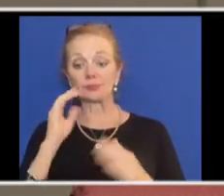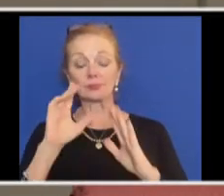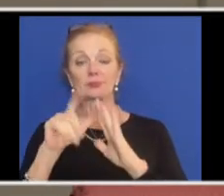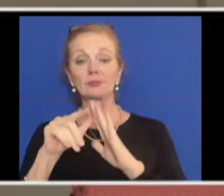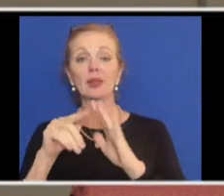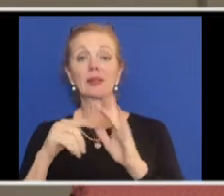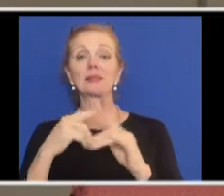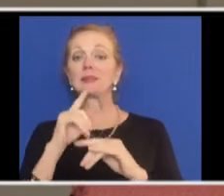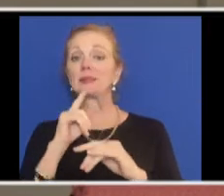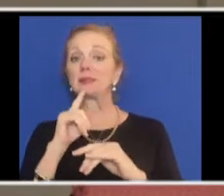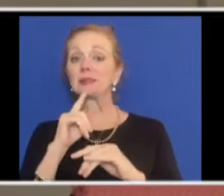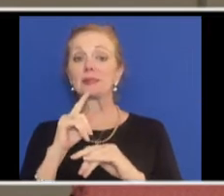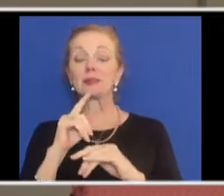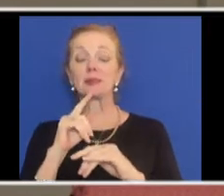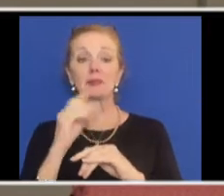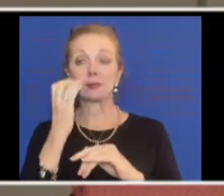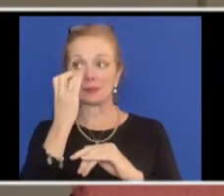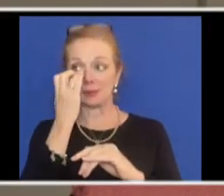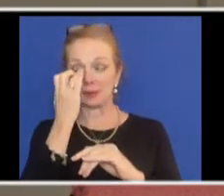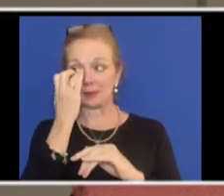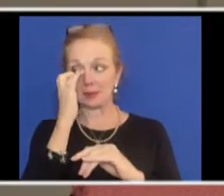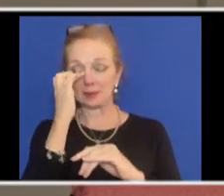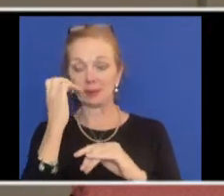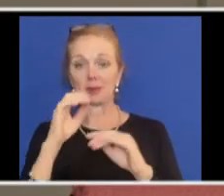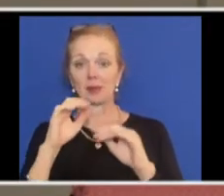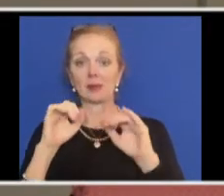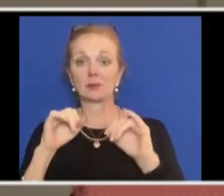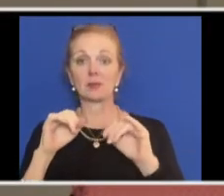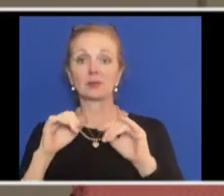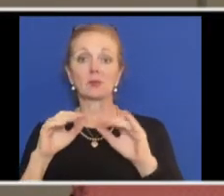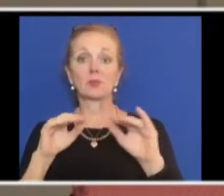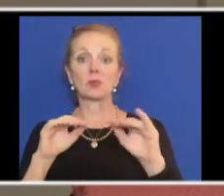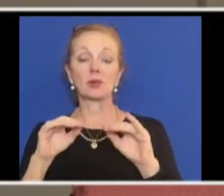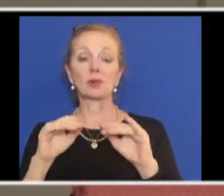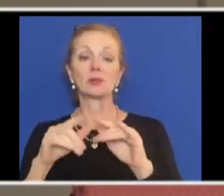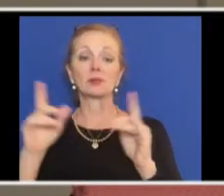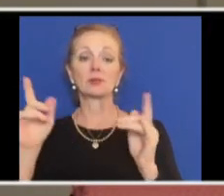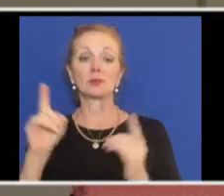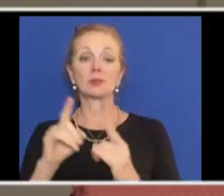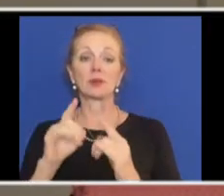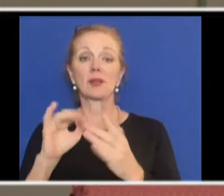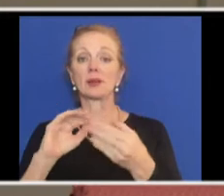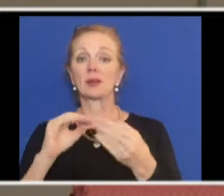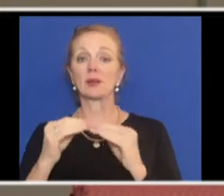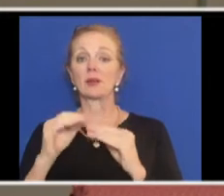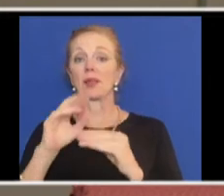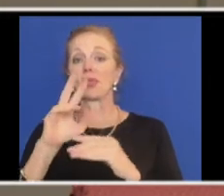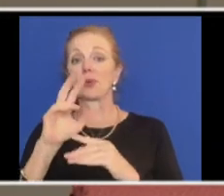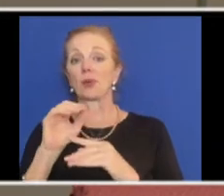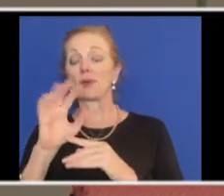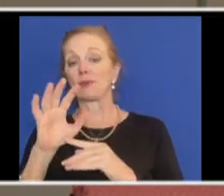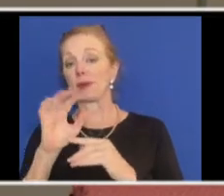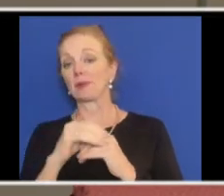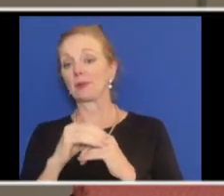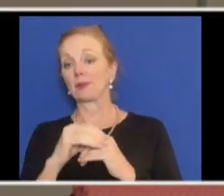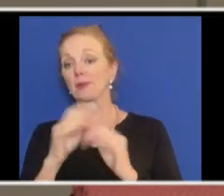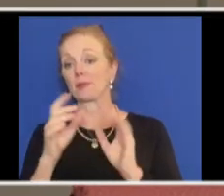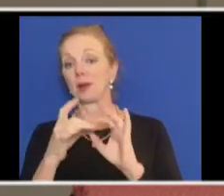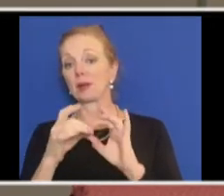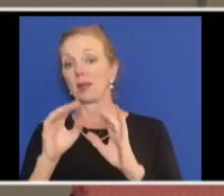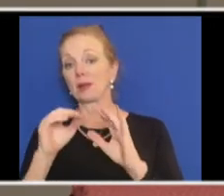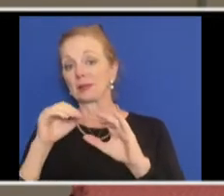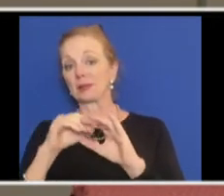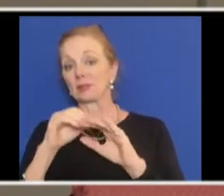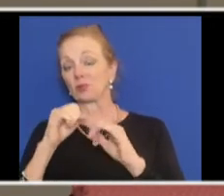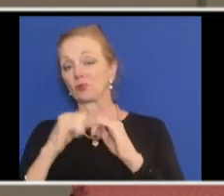any potential wiggle room in the reduction of that number of 305 based on the infrastructure